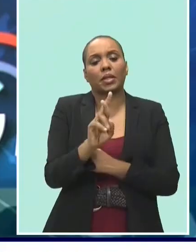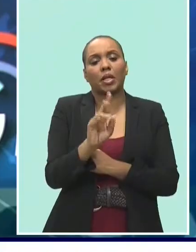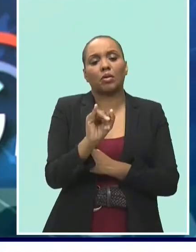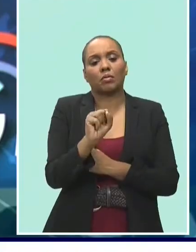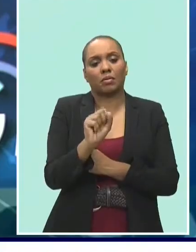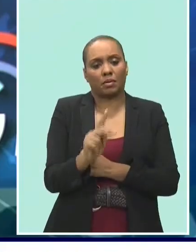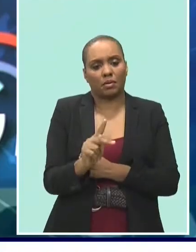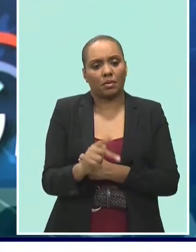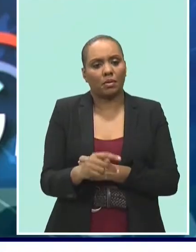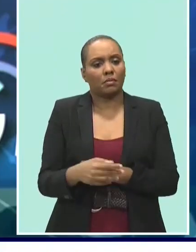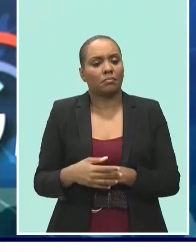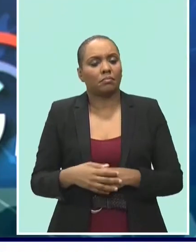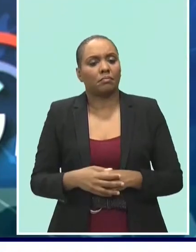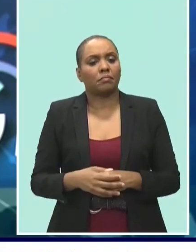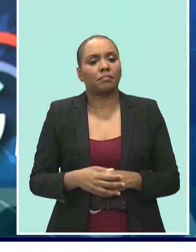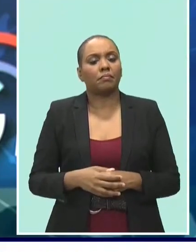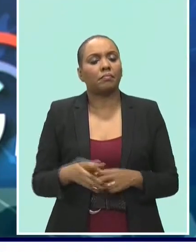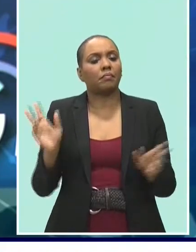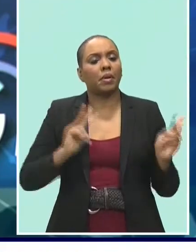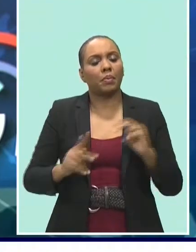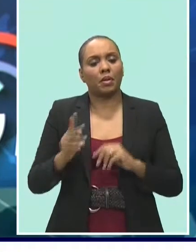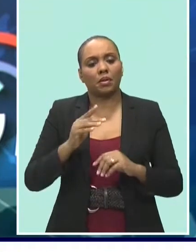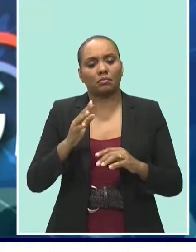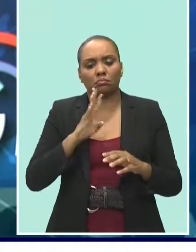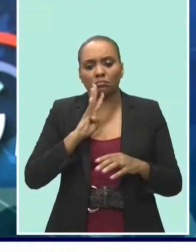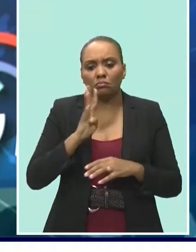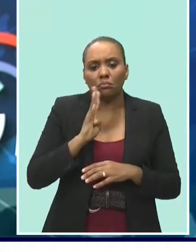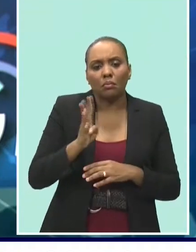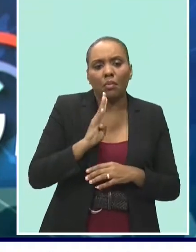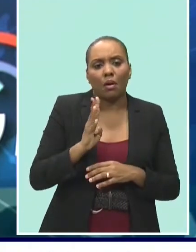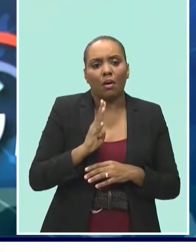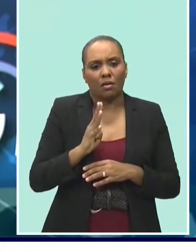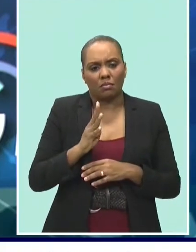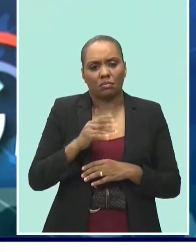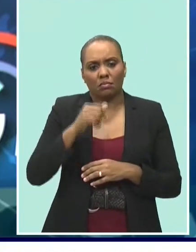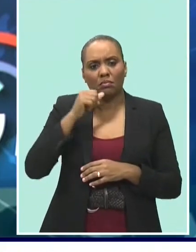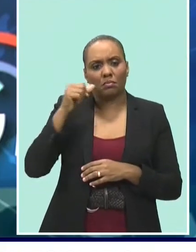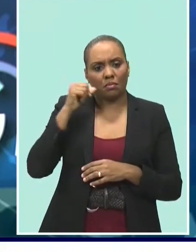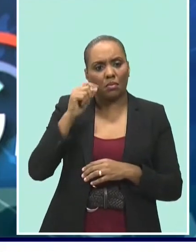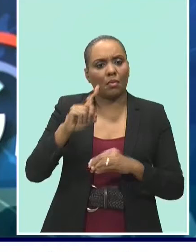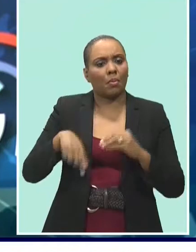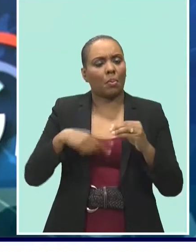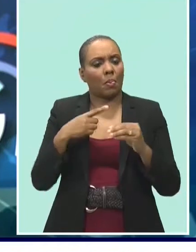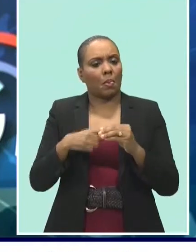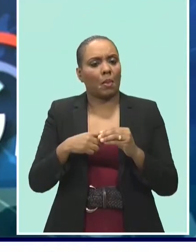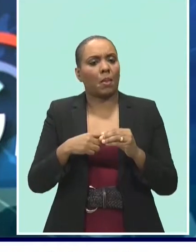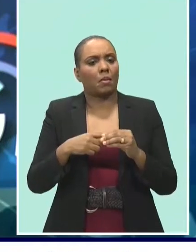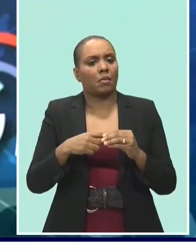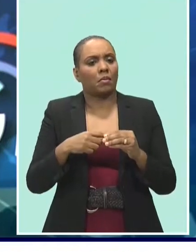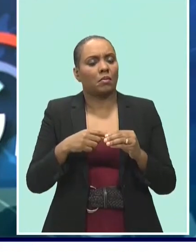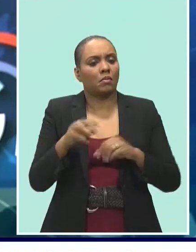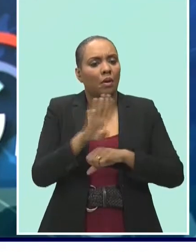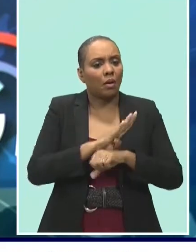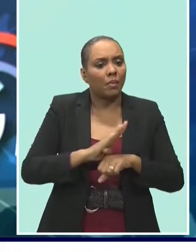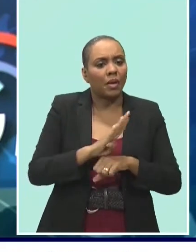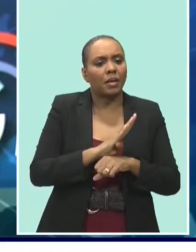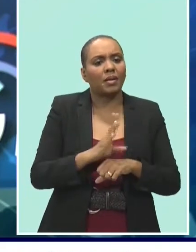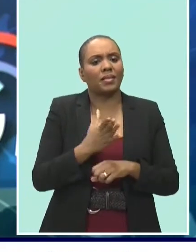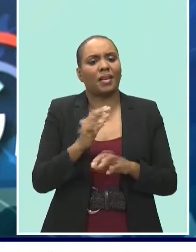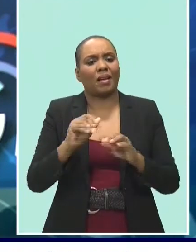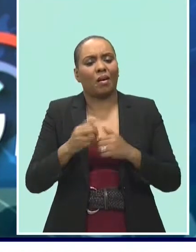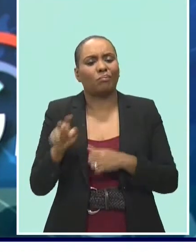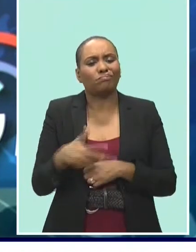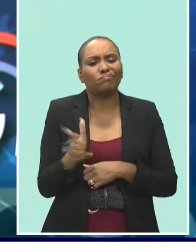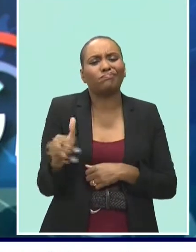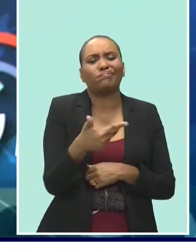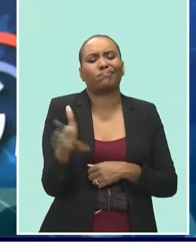concerns expressed during the Ideas Forum to the state of the sector and the reckless behavior exhibited. She reiterates the